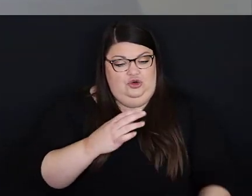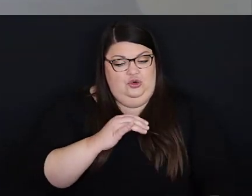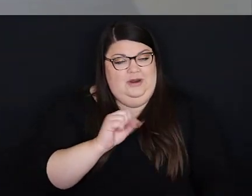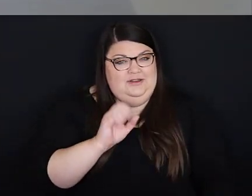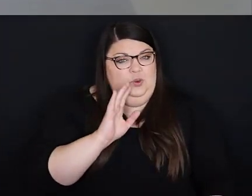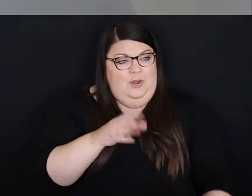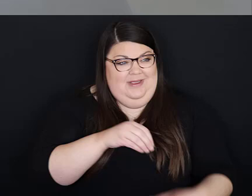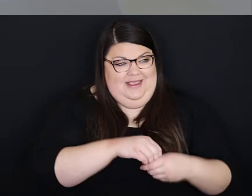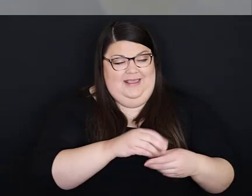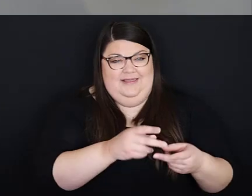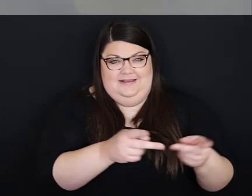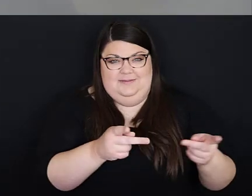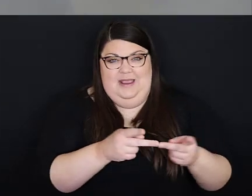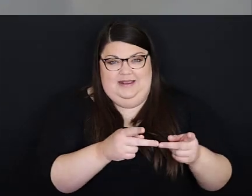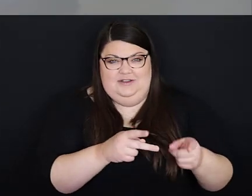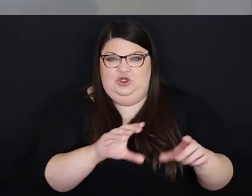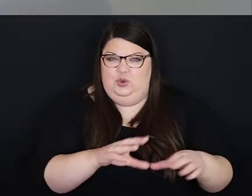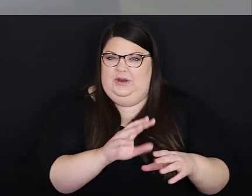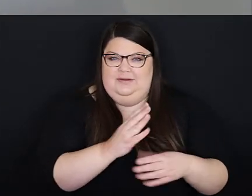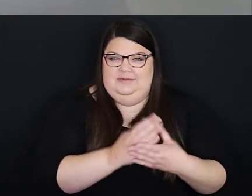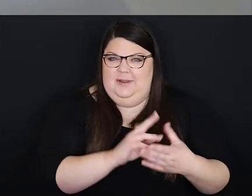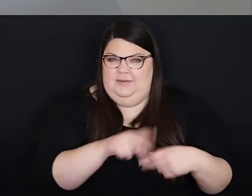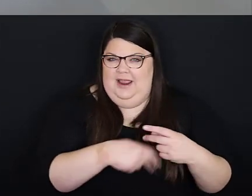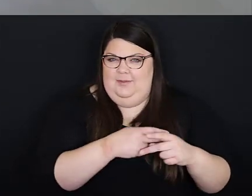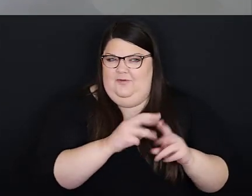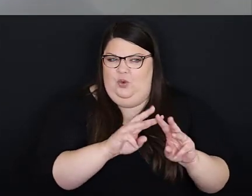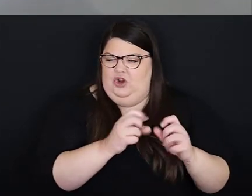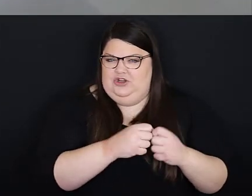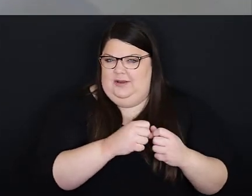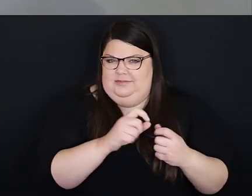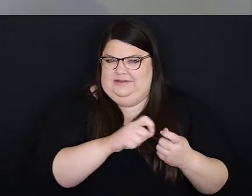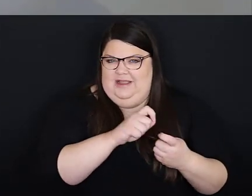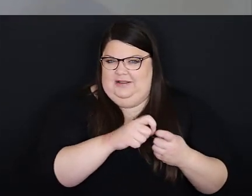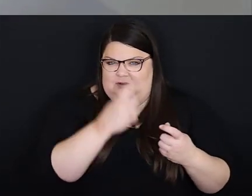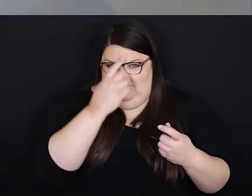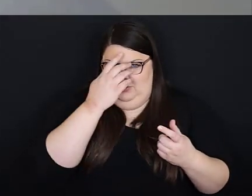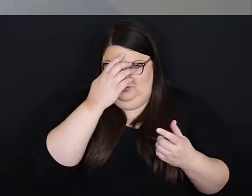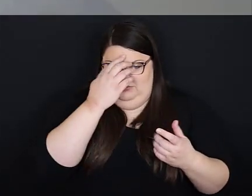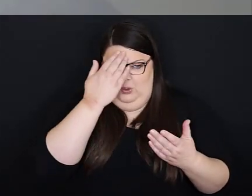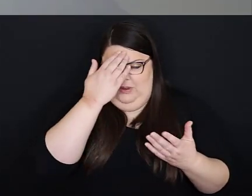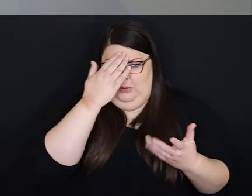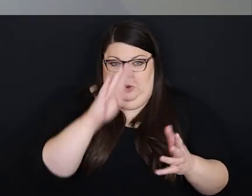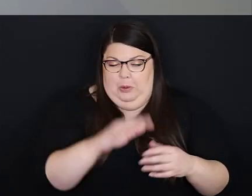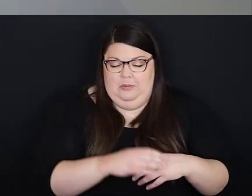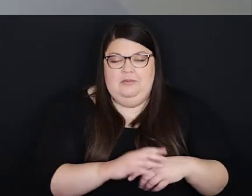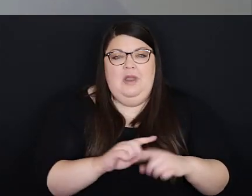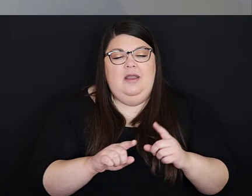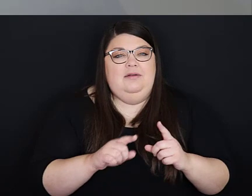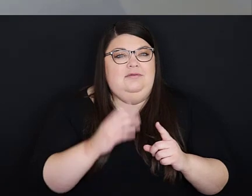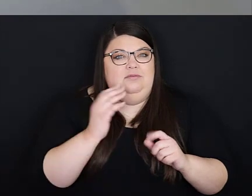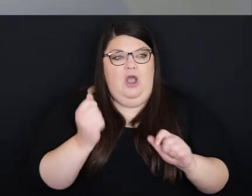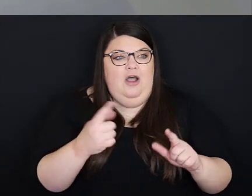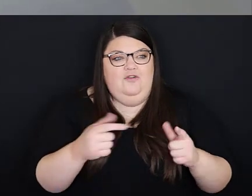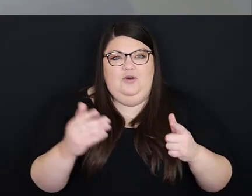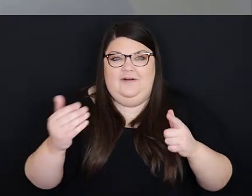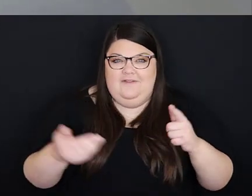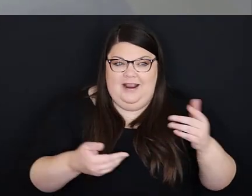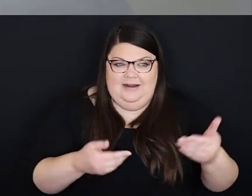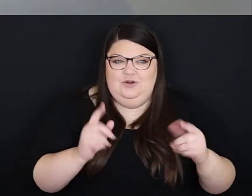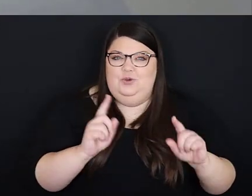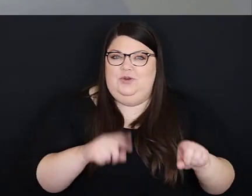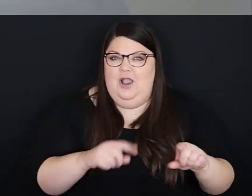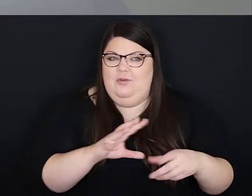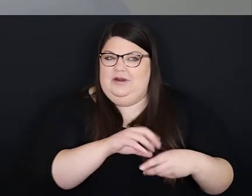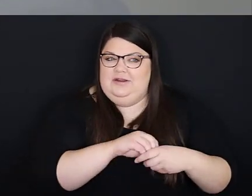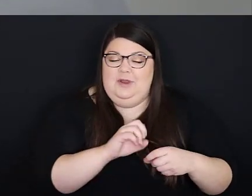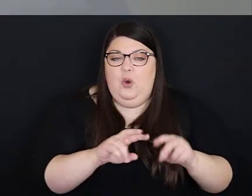the space doing some kind of workshop. I don't know what it's going to be, but I know you're all invited to go in there to participate if you feel so inclined